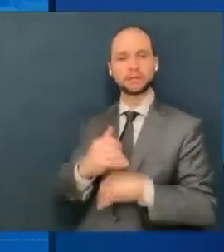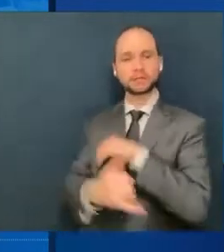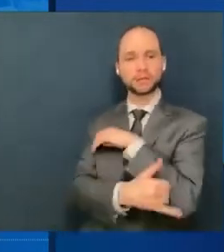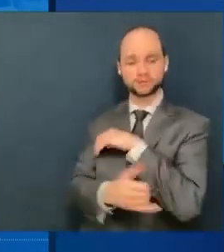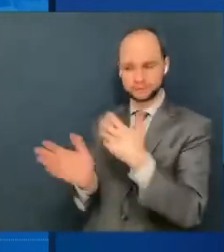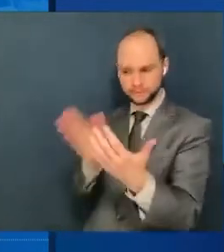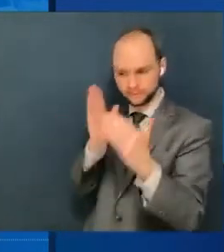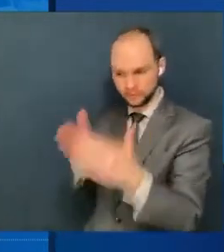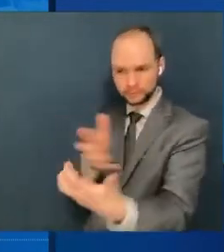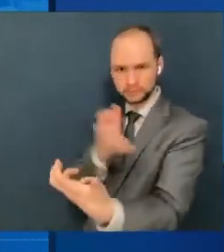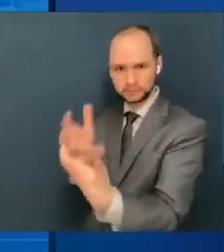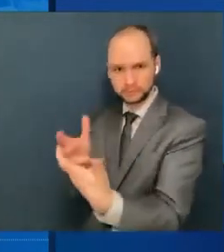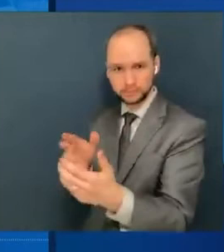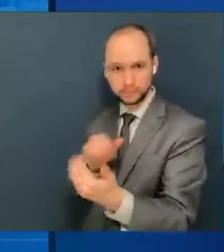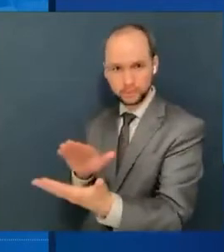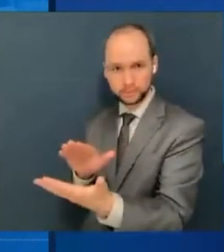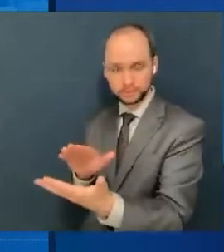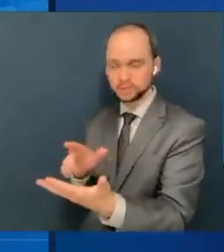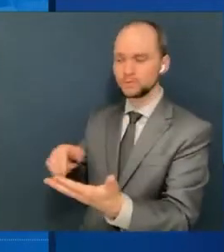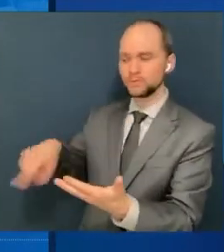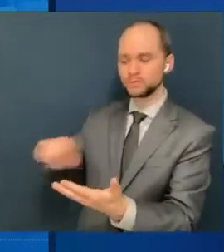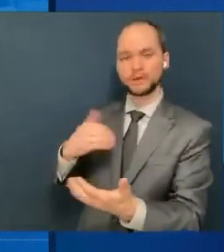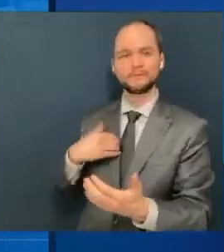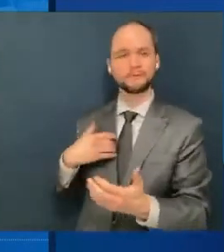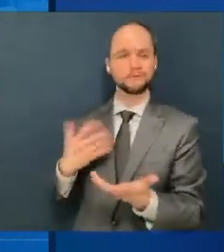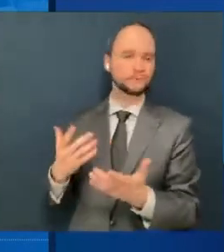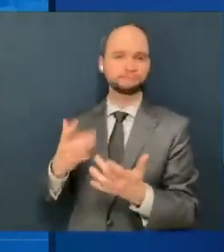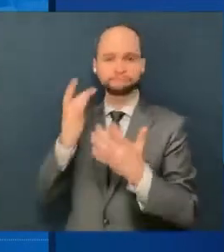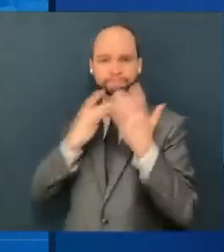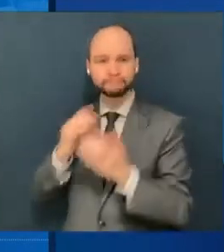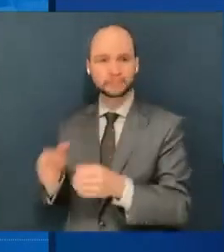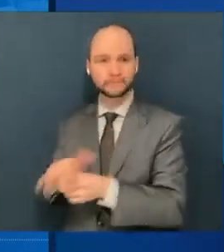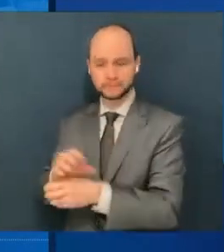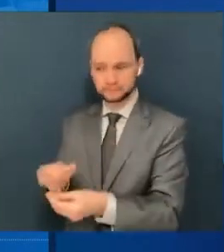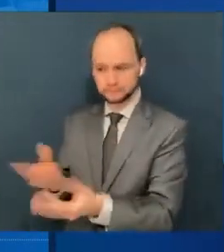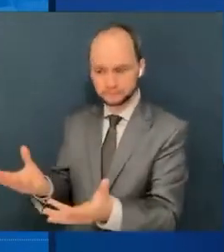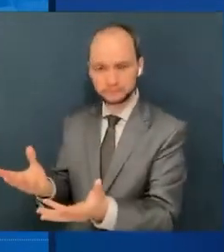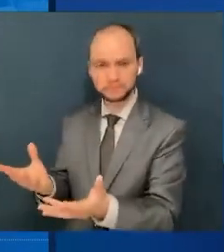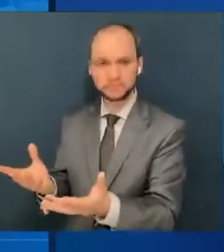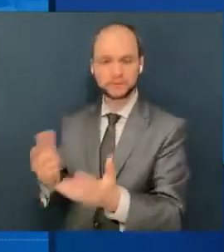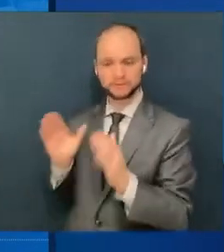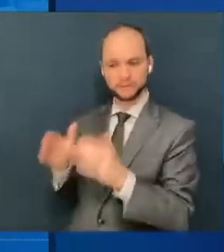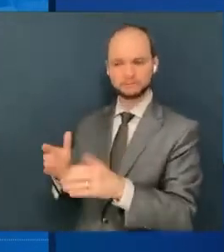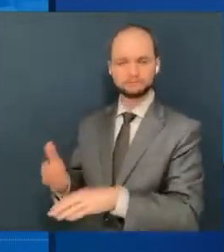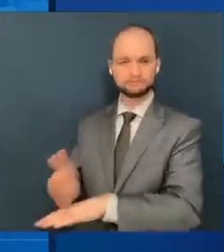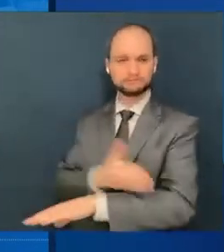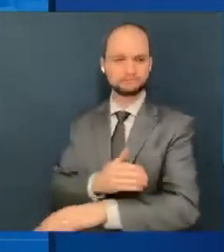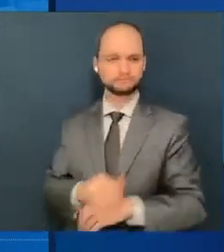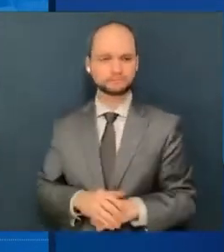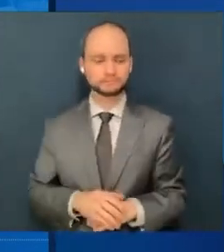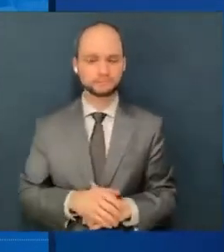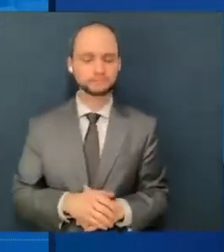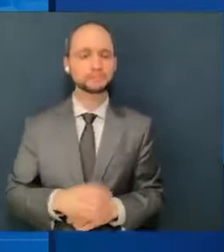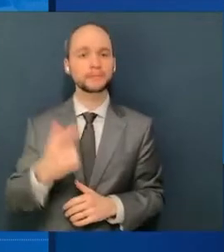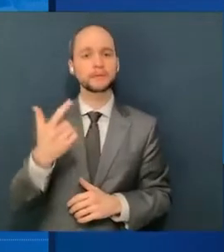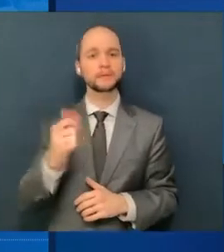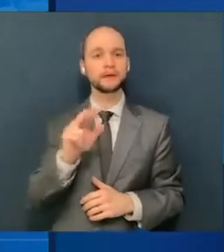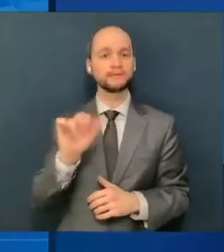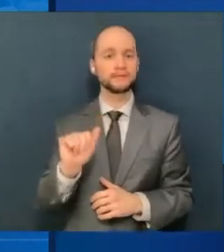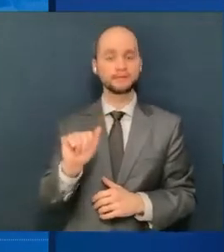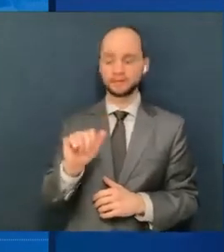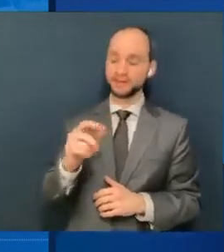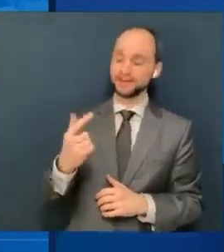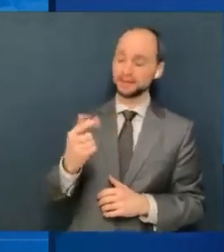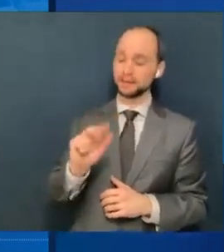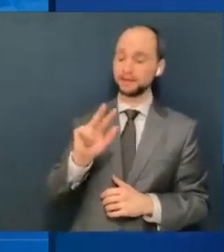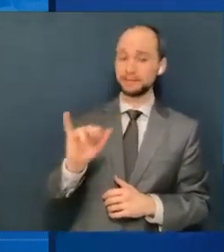coverage. Thanks to the ongoing support of the international community last month at the Gavi COVAX AMC Summit, we have made